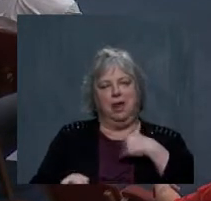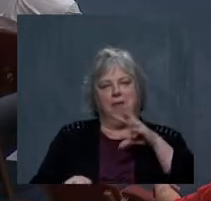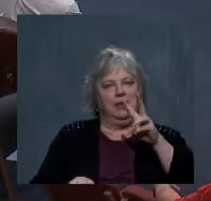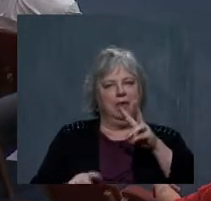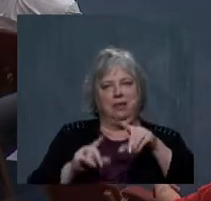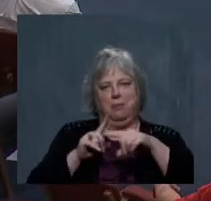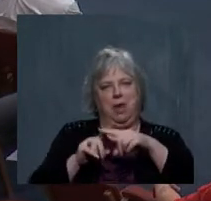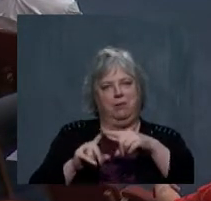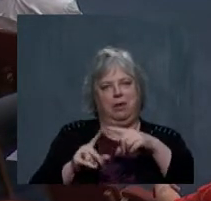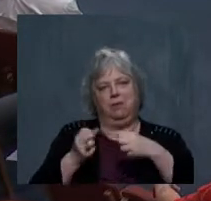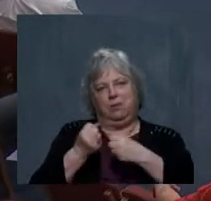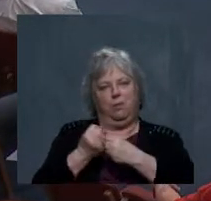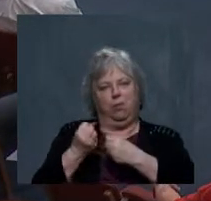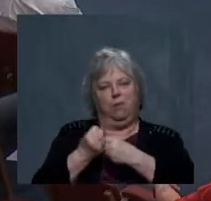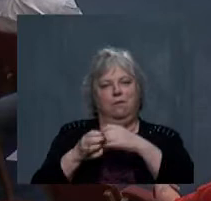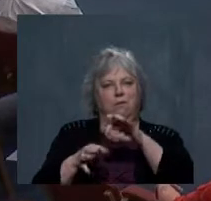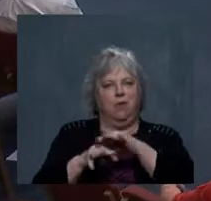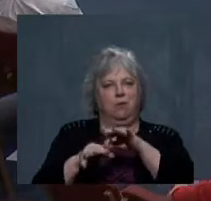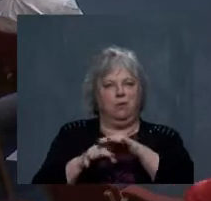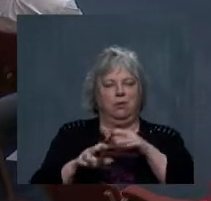affirmative votes.